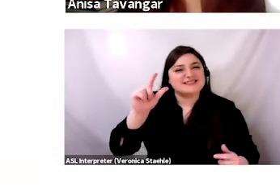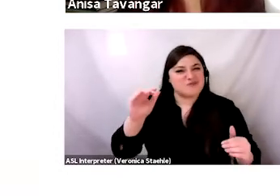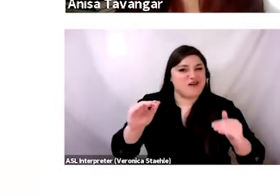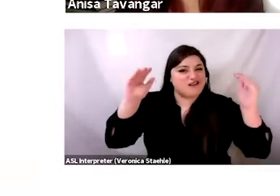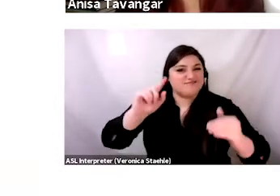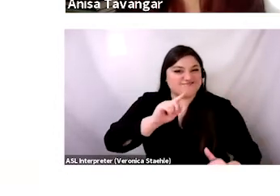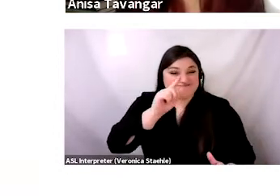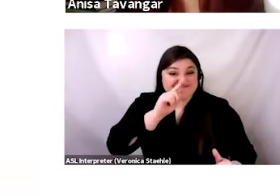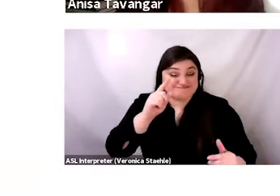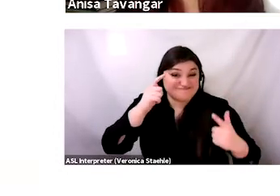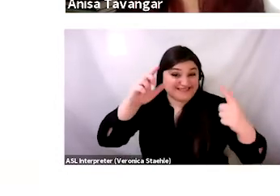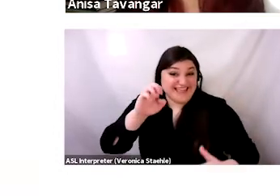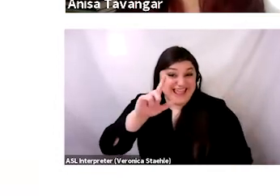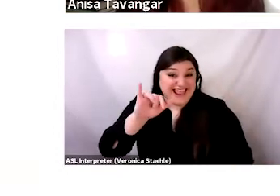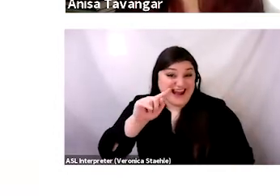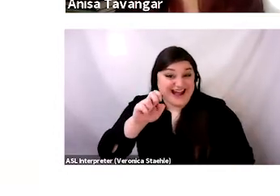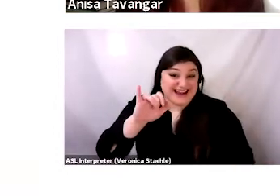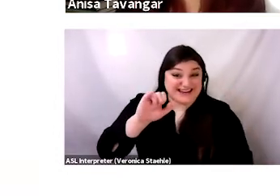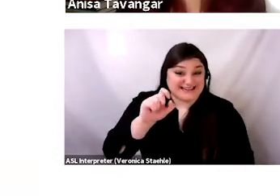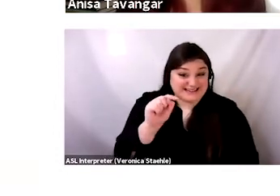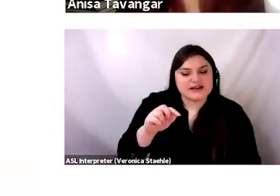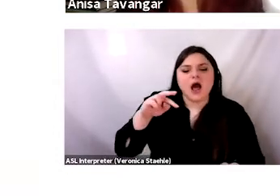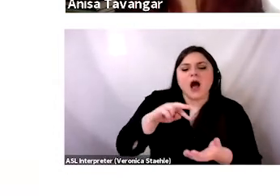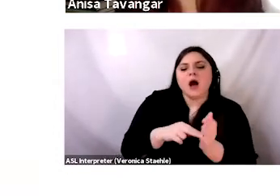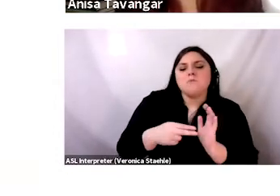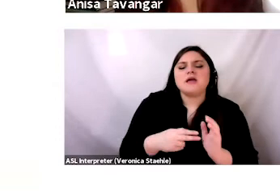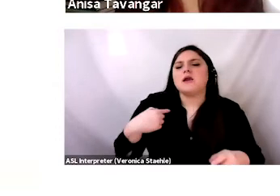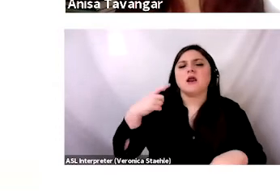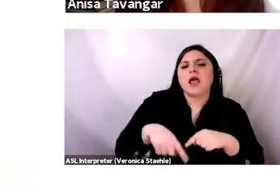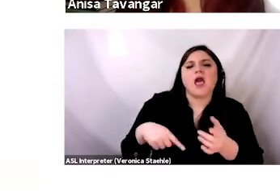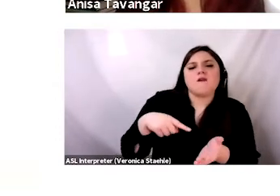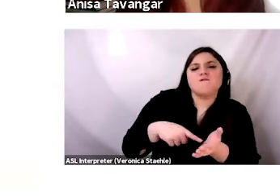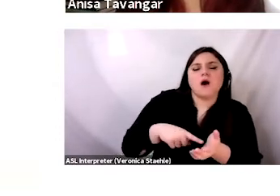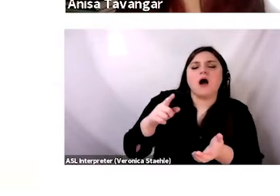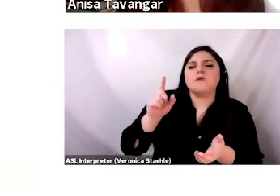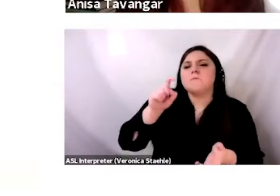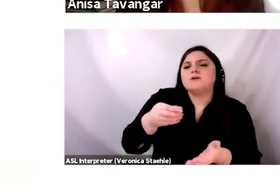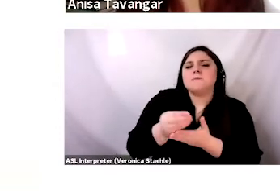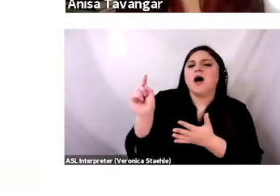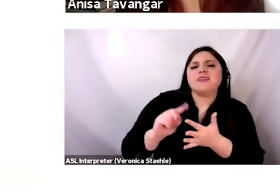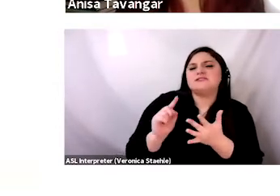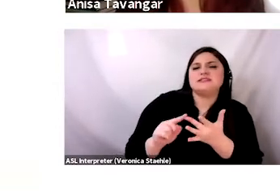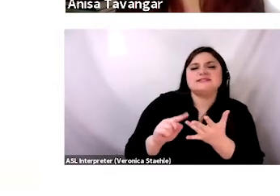buy these expensive containers and products and things without really considering,